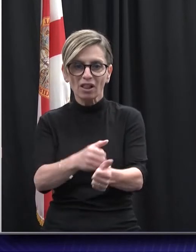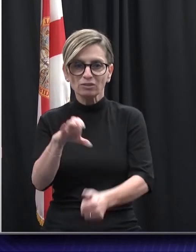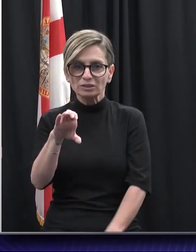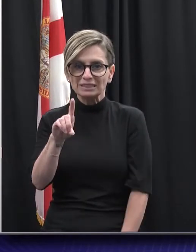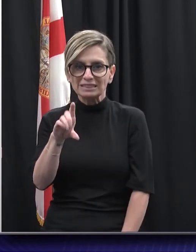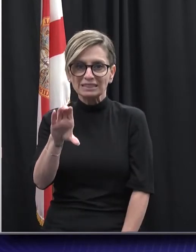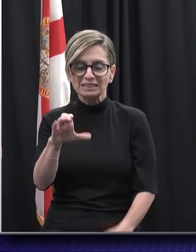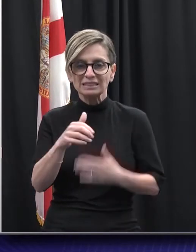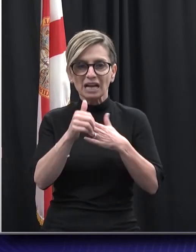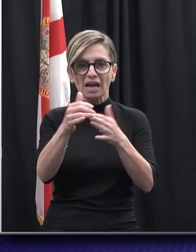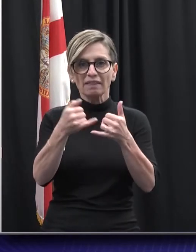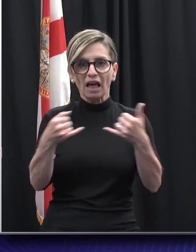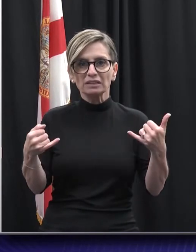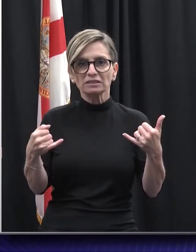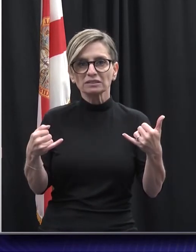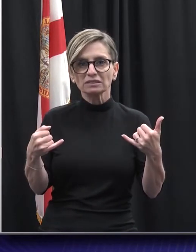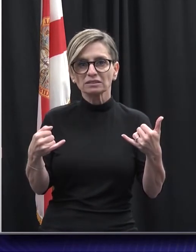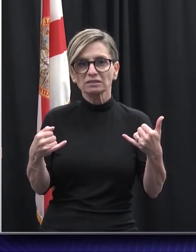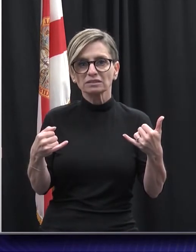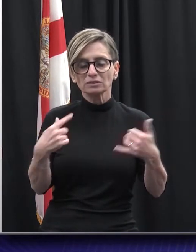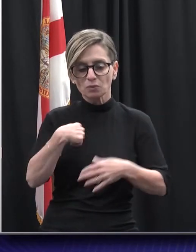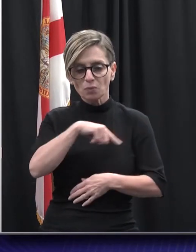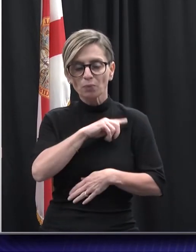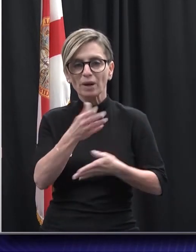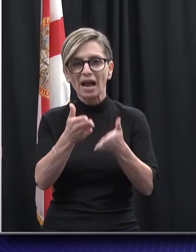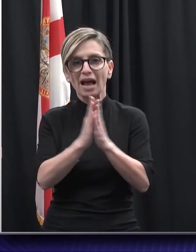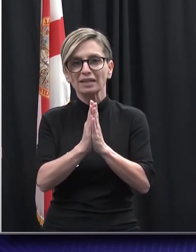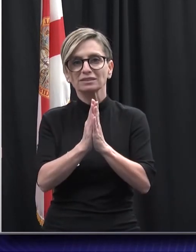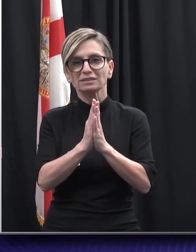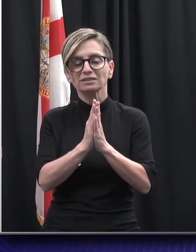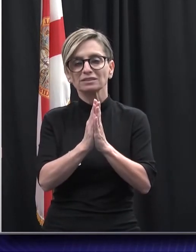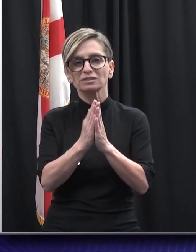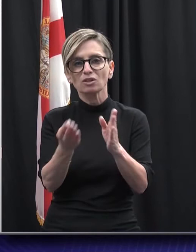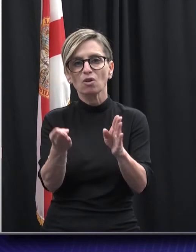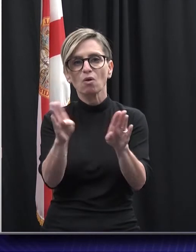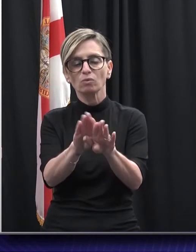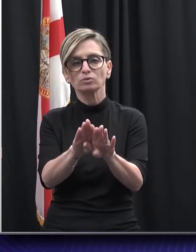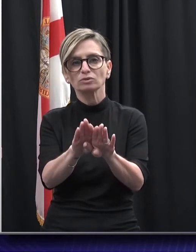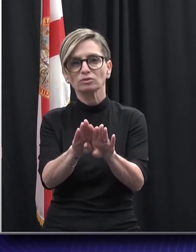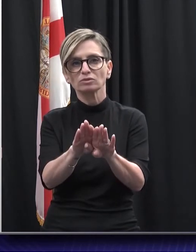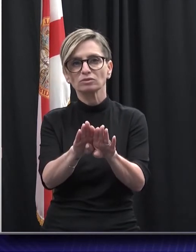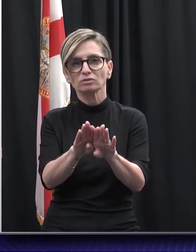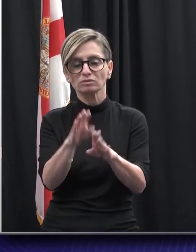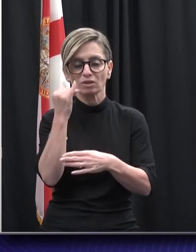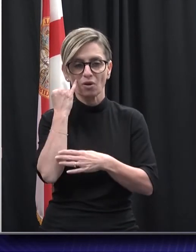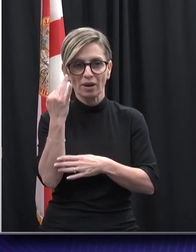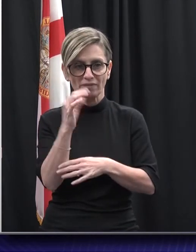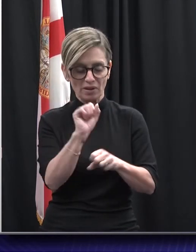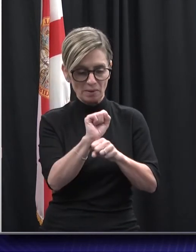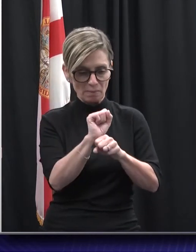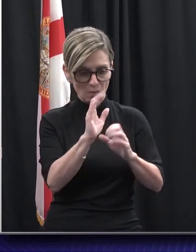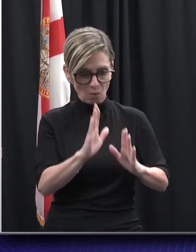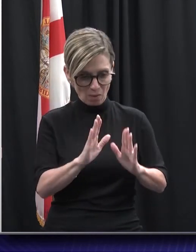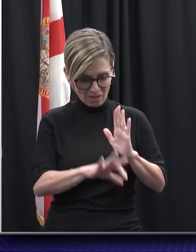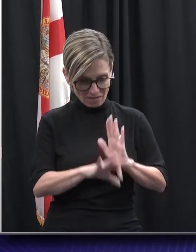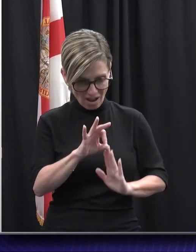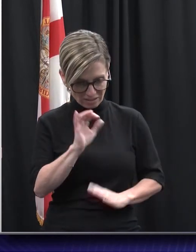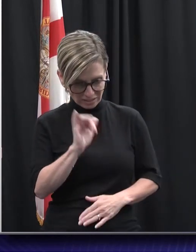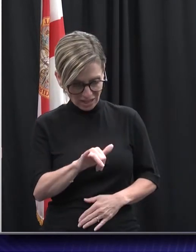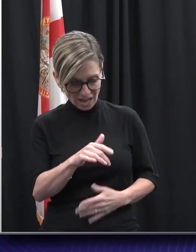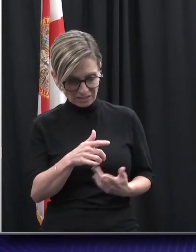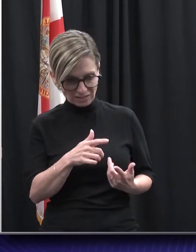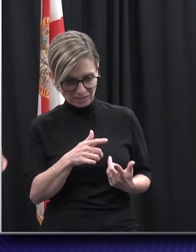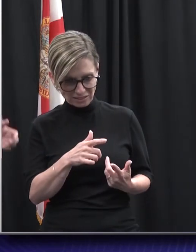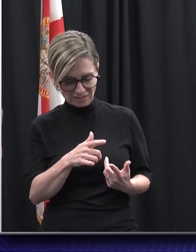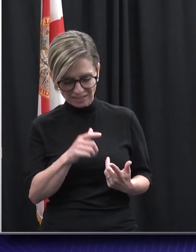to close. And so for those employees that find themselves in those situations, they need to be creative. There are all